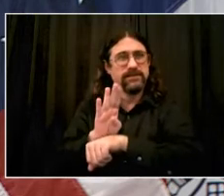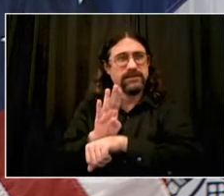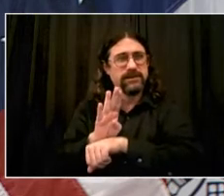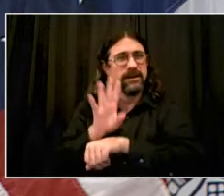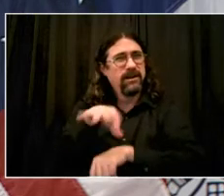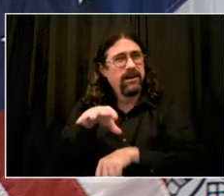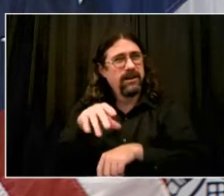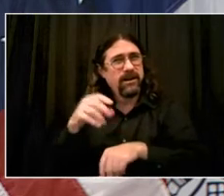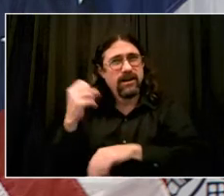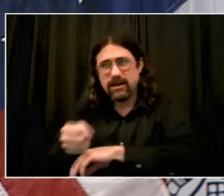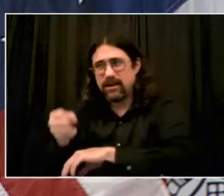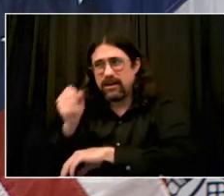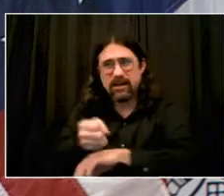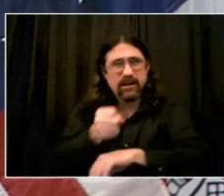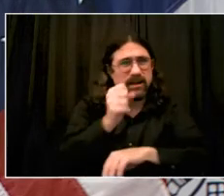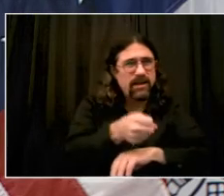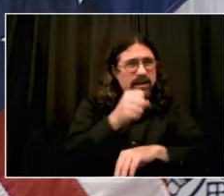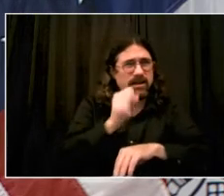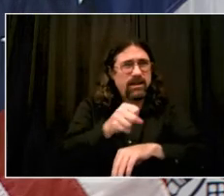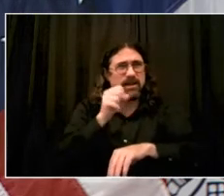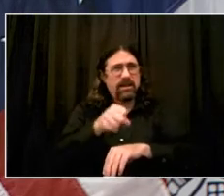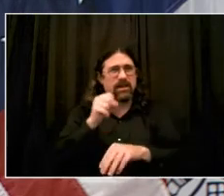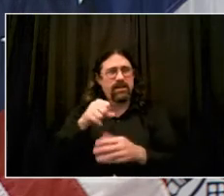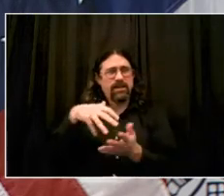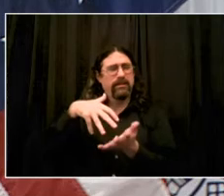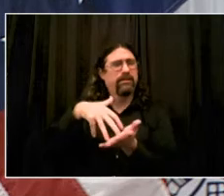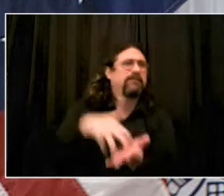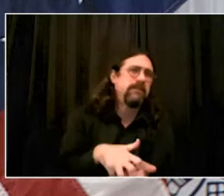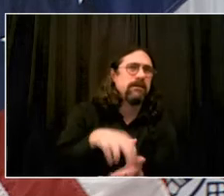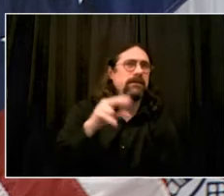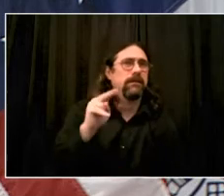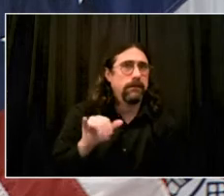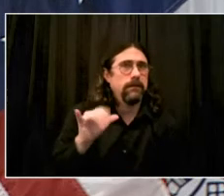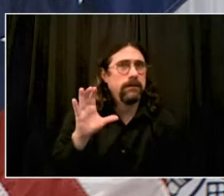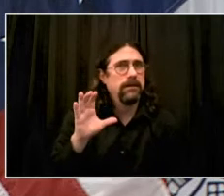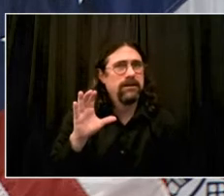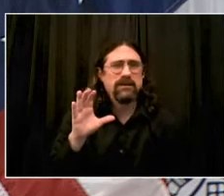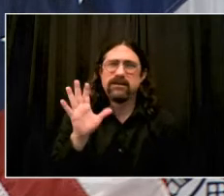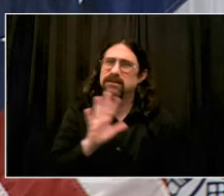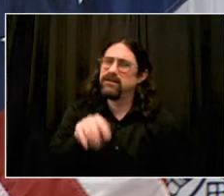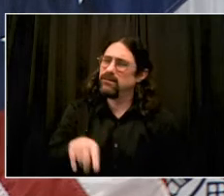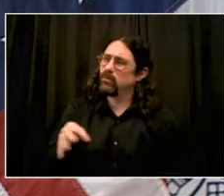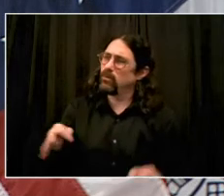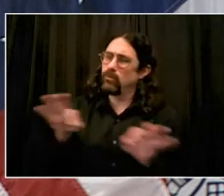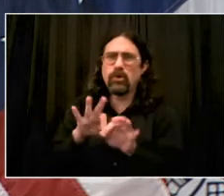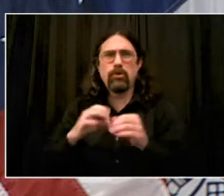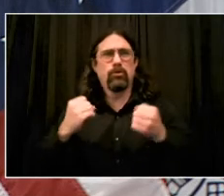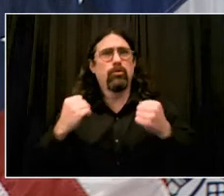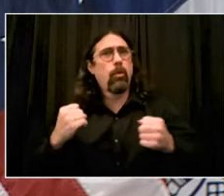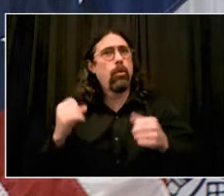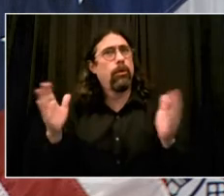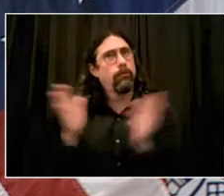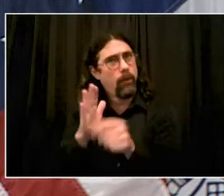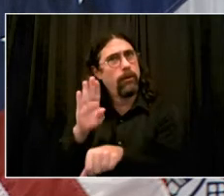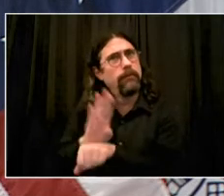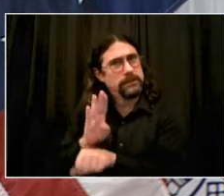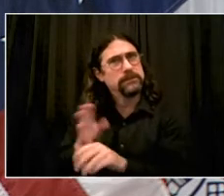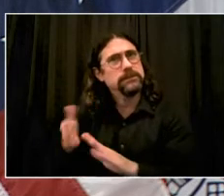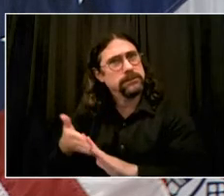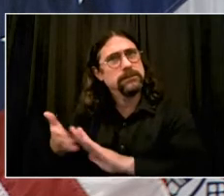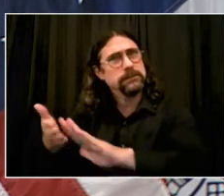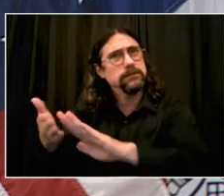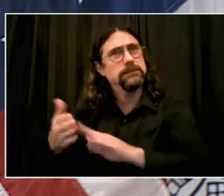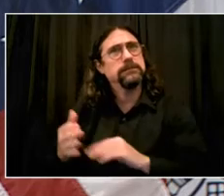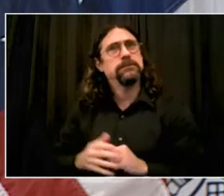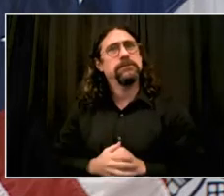employees to keep the business going. In many cases, it does work for their employees to keep the businesses going. And this is an option we have to turn